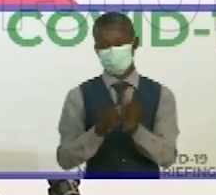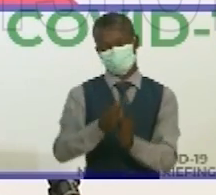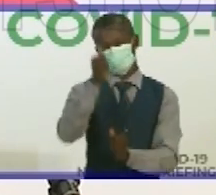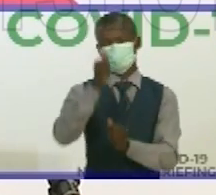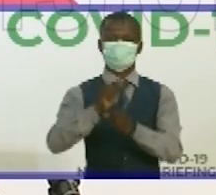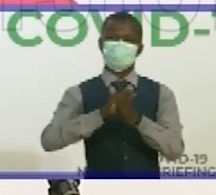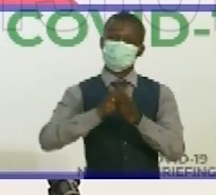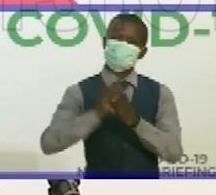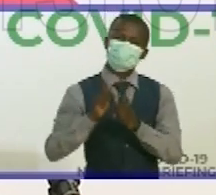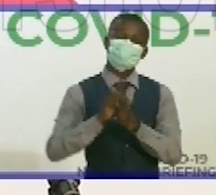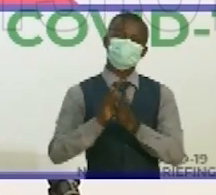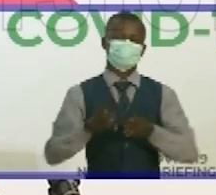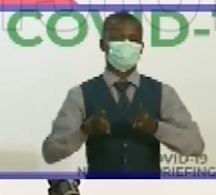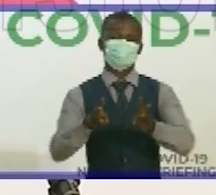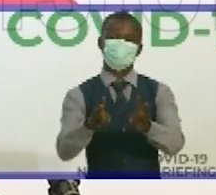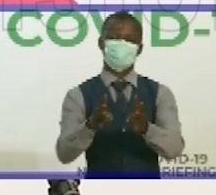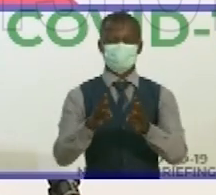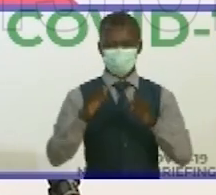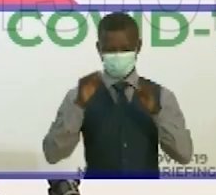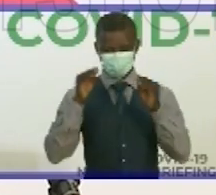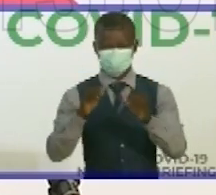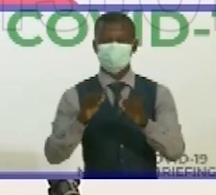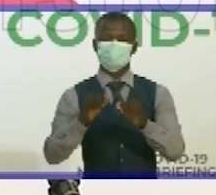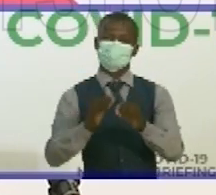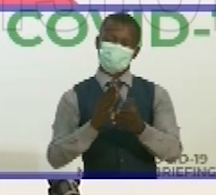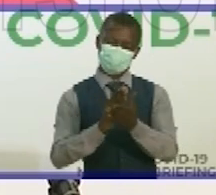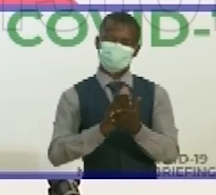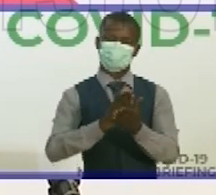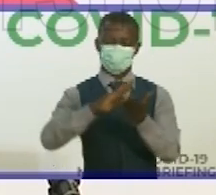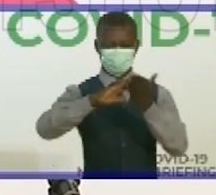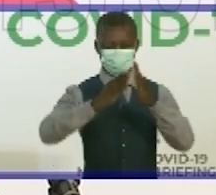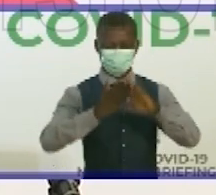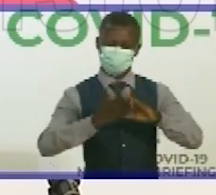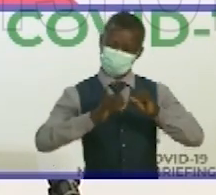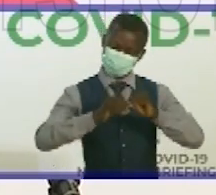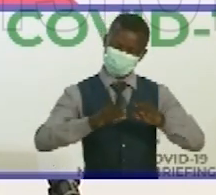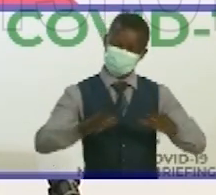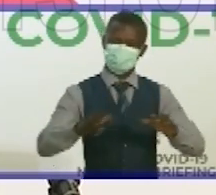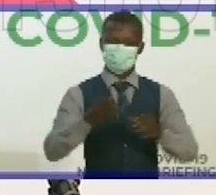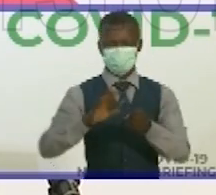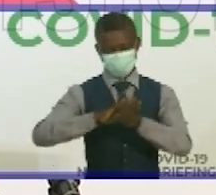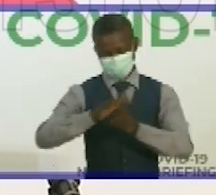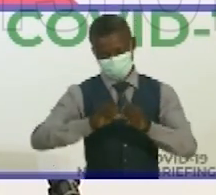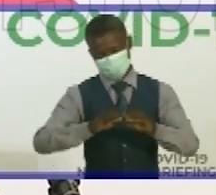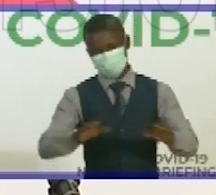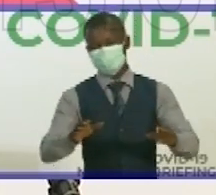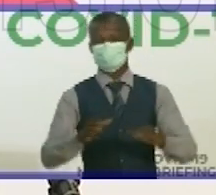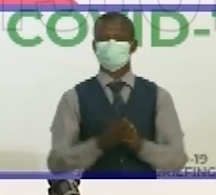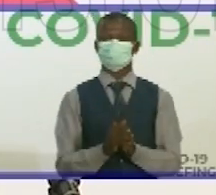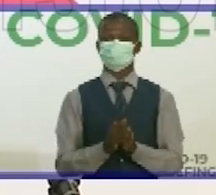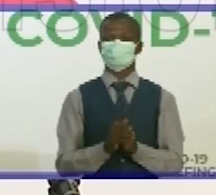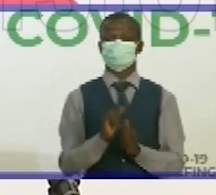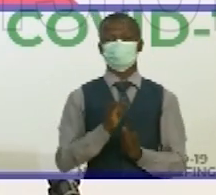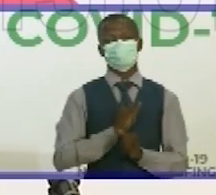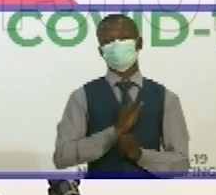means of dealing with the community transmission phase of the virus. I must